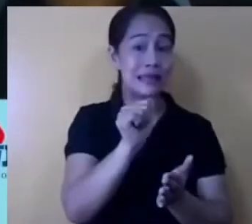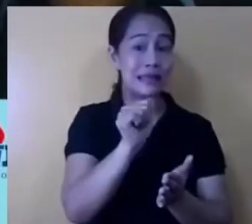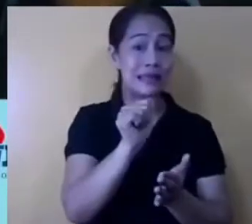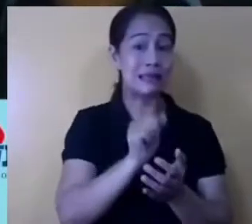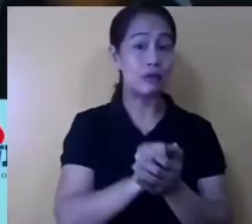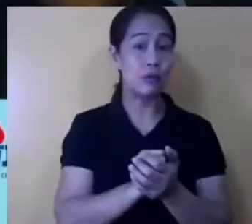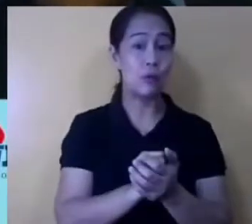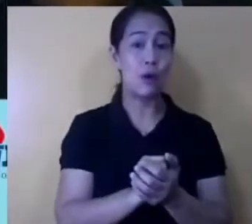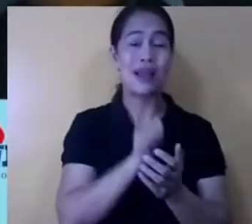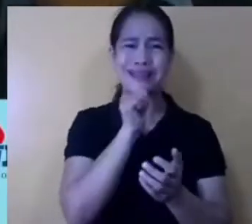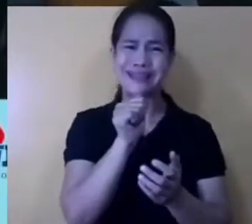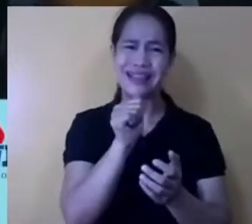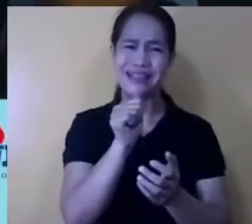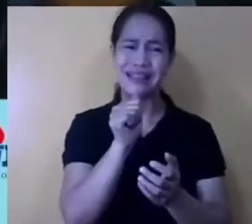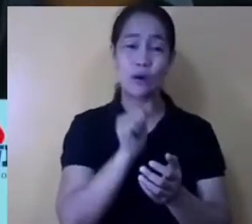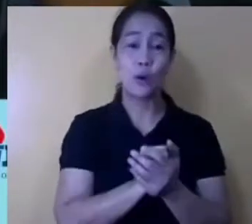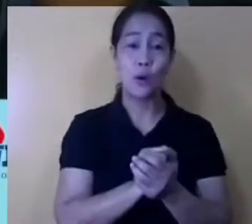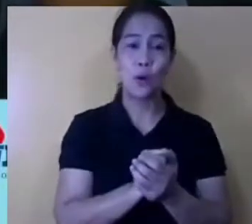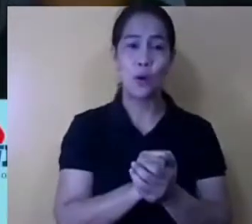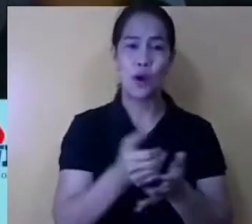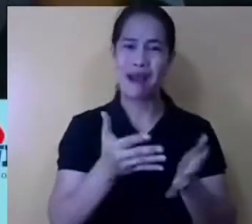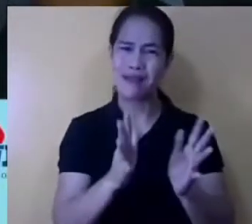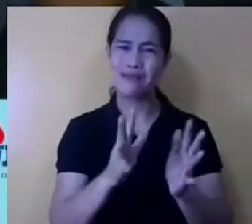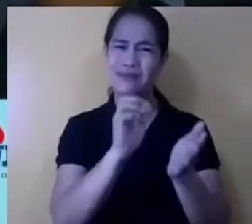this is not a laundry list of what you can